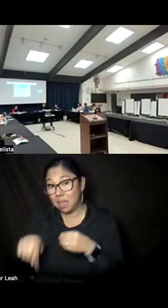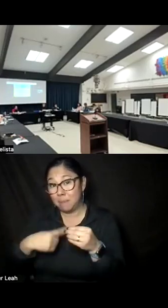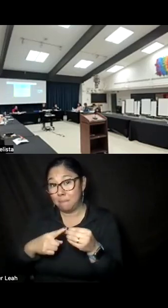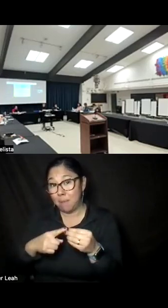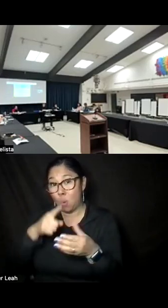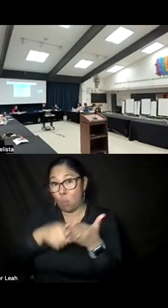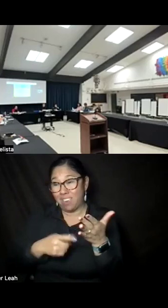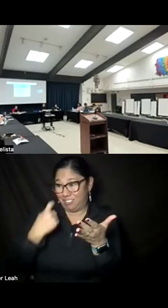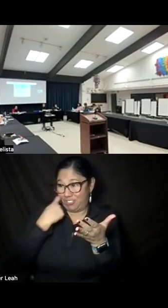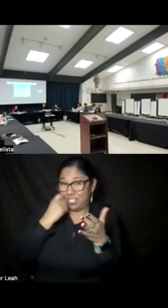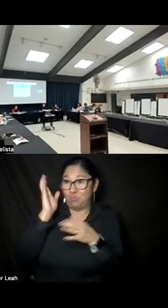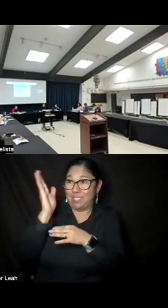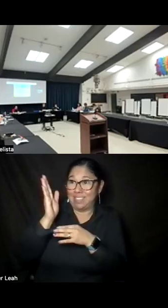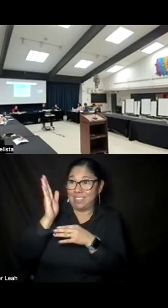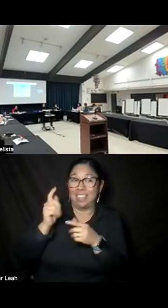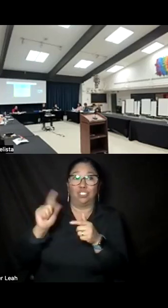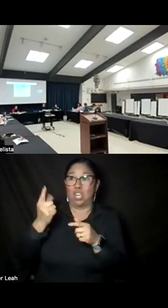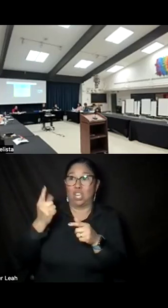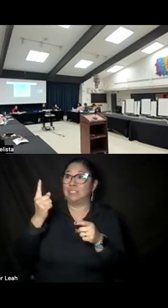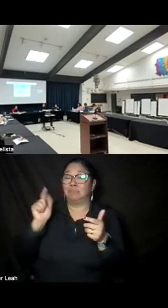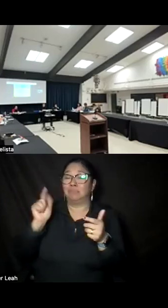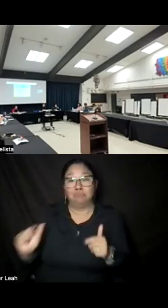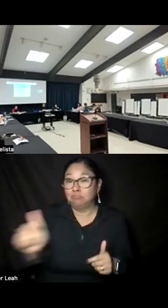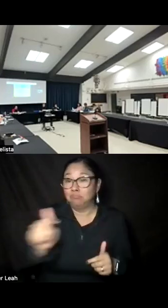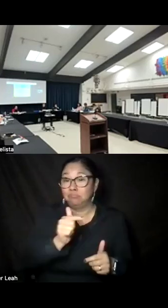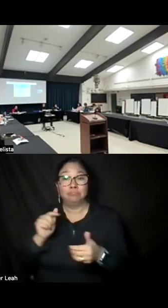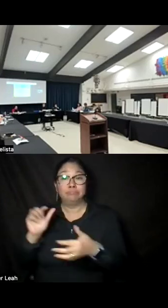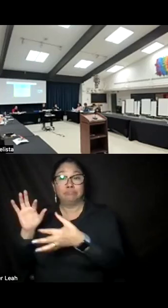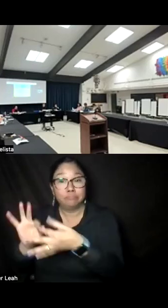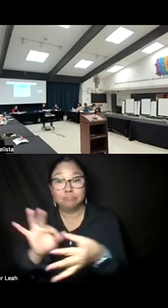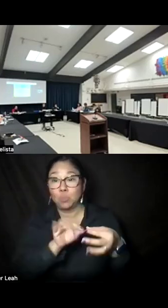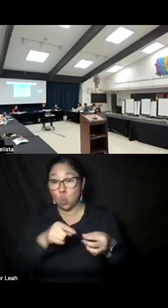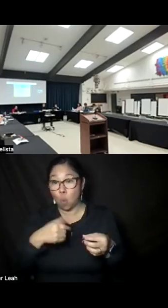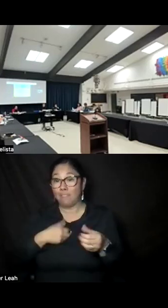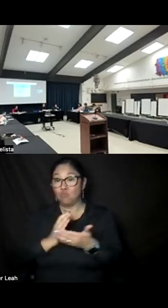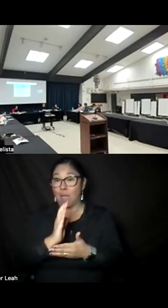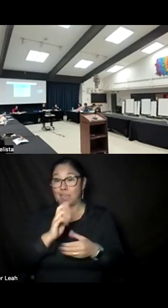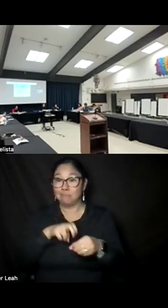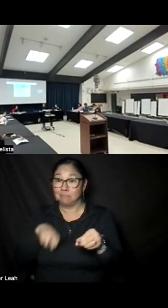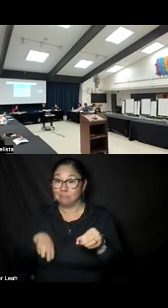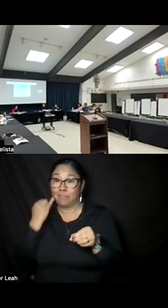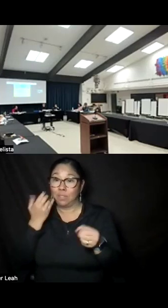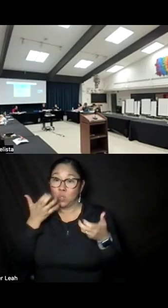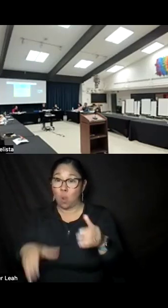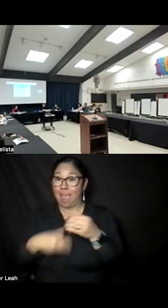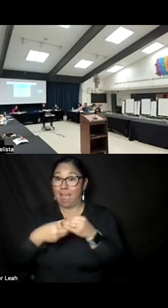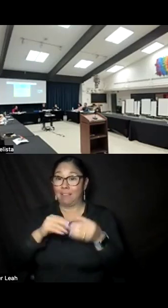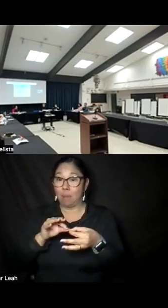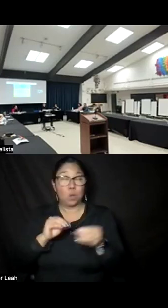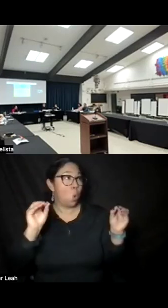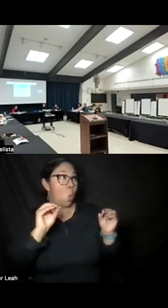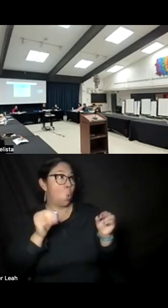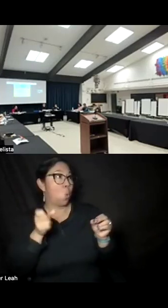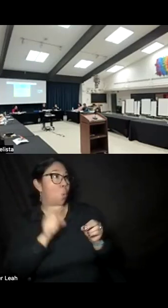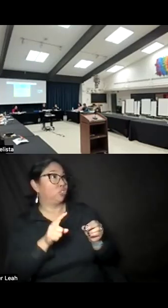was presented? And we're just going to go around clockwise, and you do have a right to pass. No, I don't have any questions